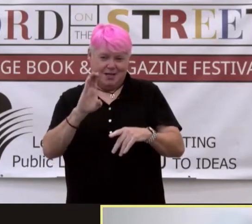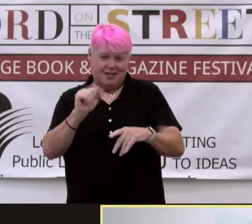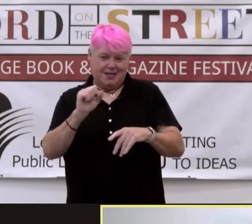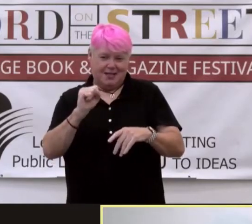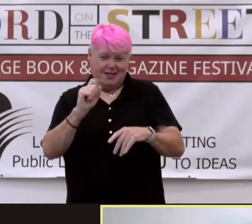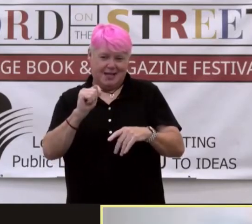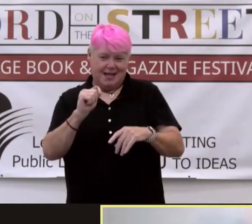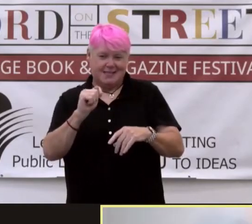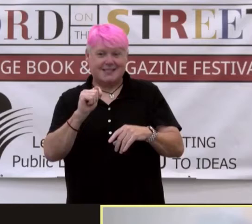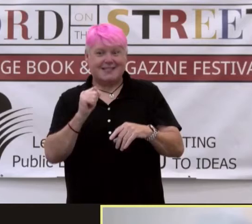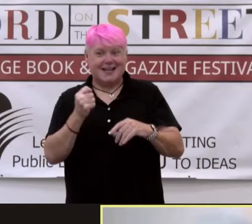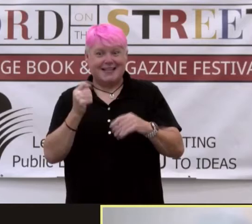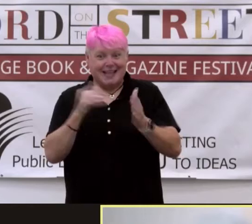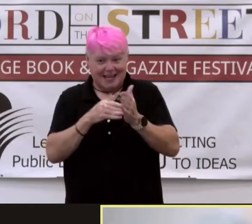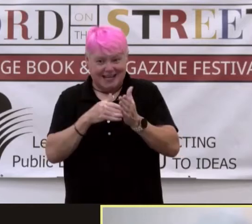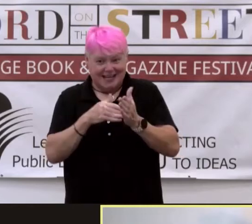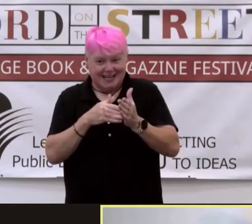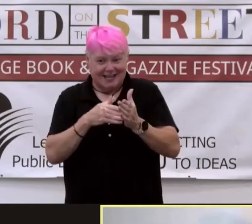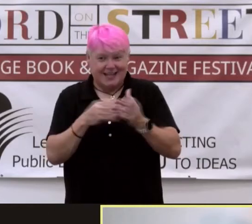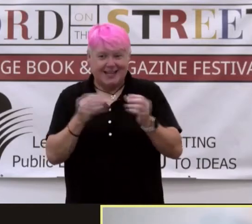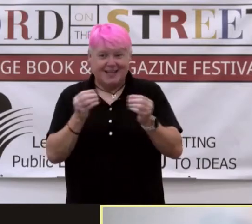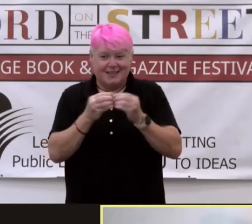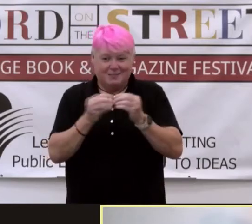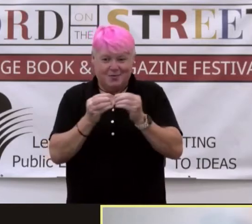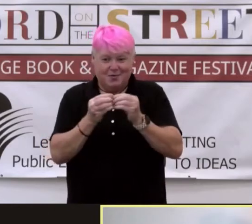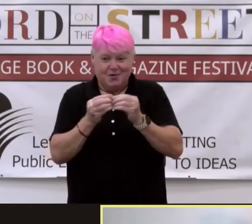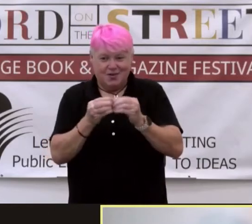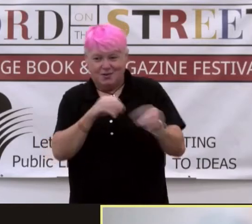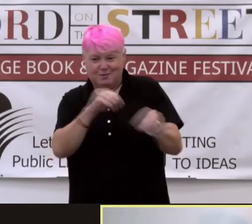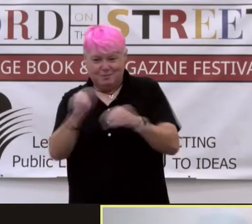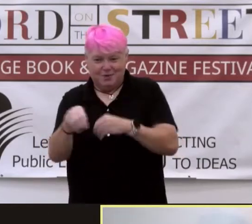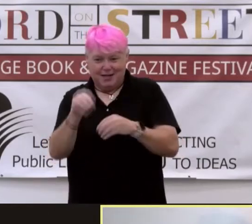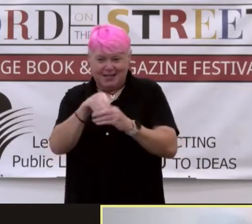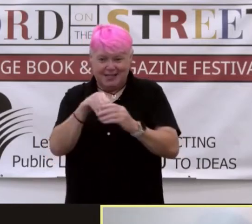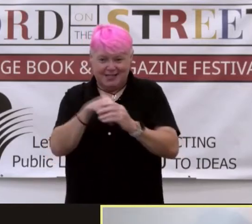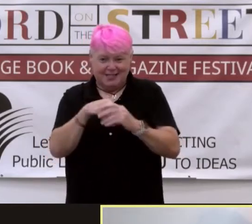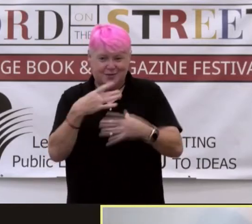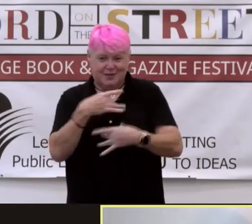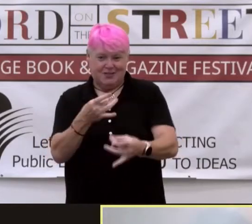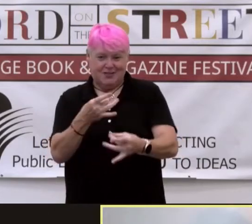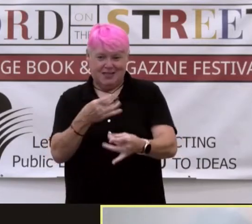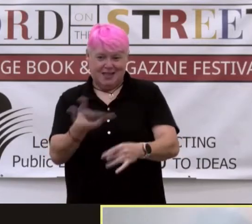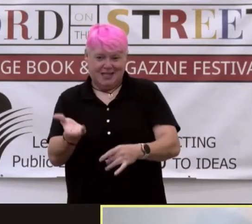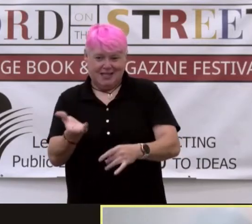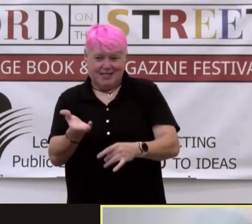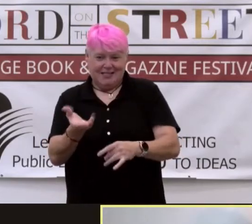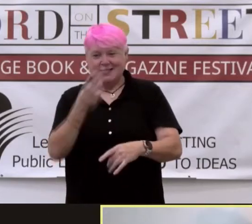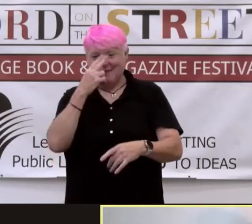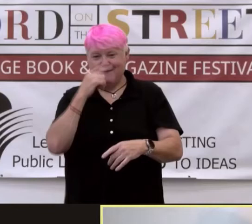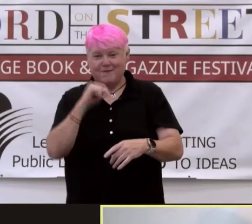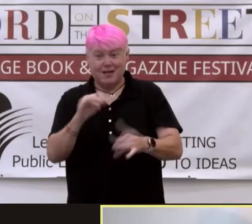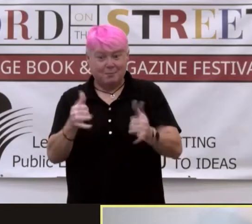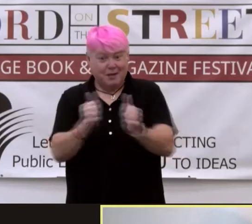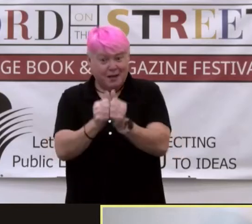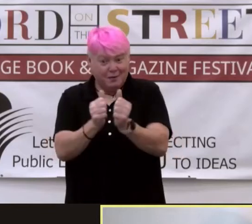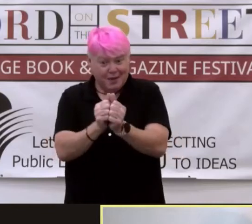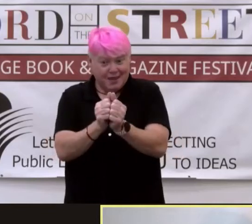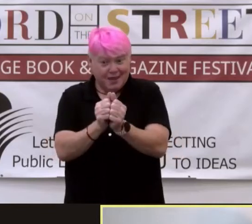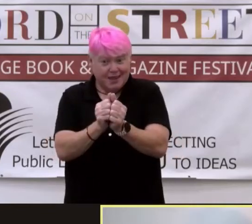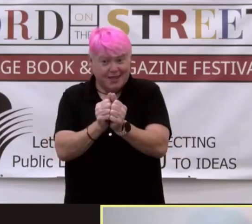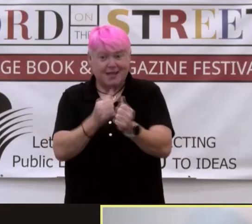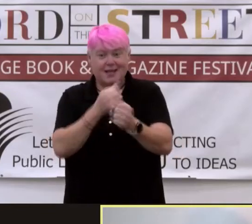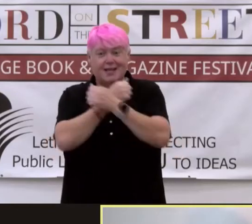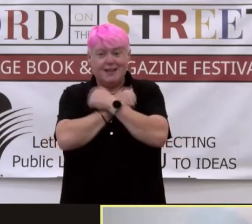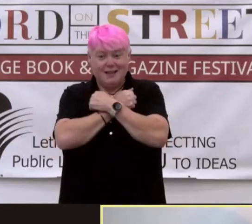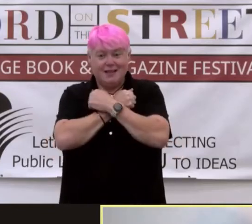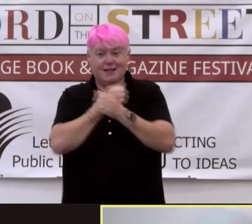cool. Like, the more you can incorporate that's unique and interesting, it's fun to play with. I love a book that doesn't have a